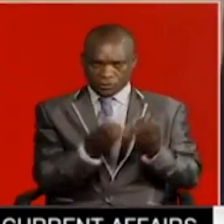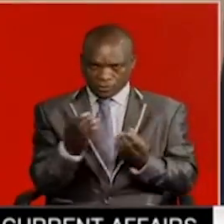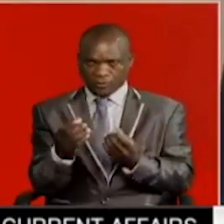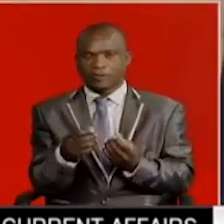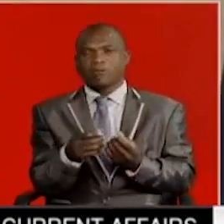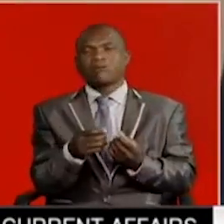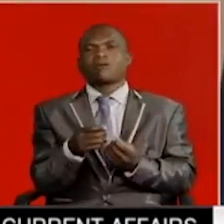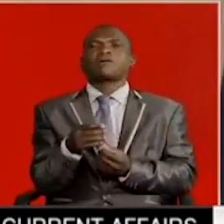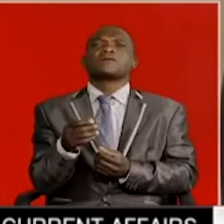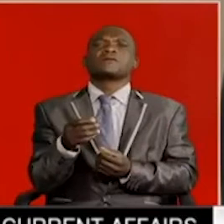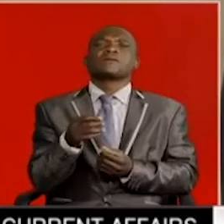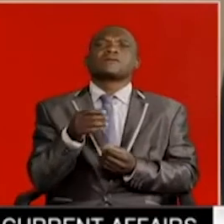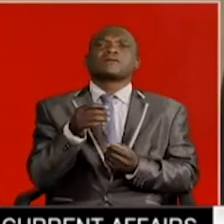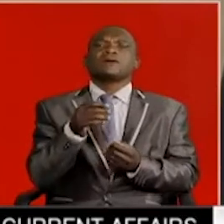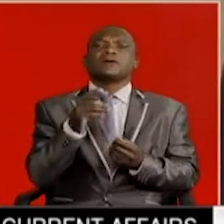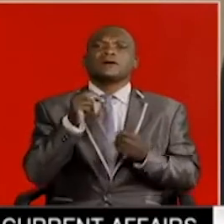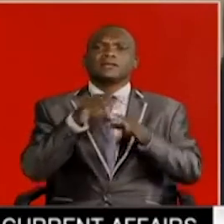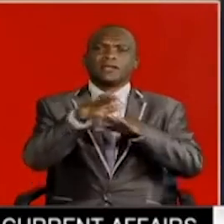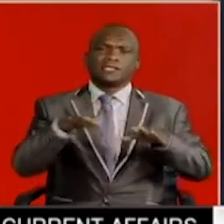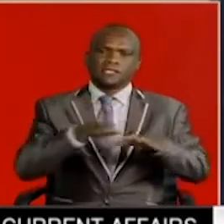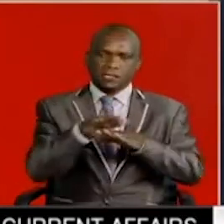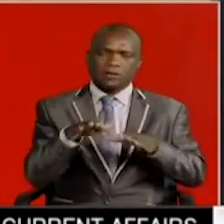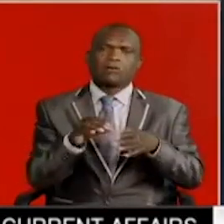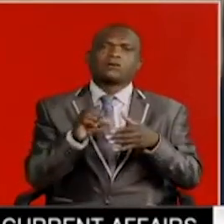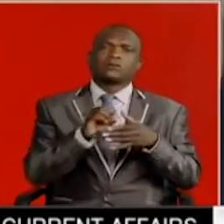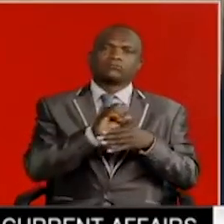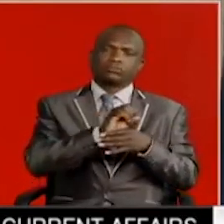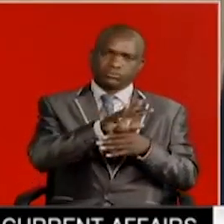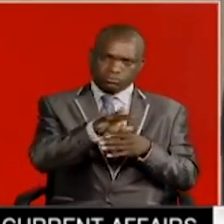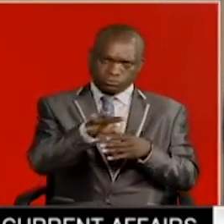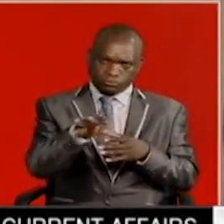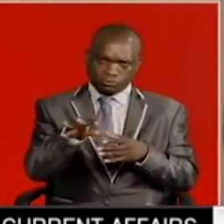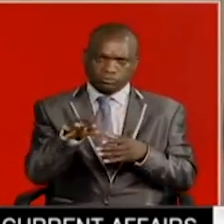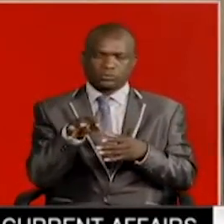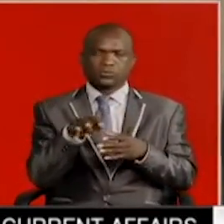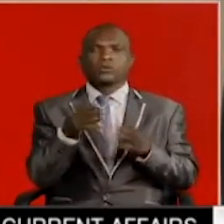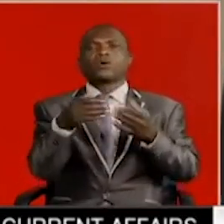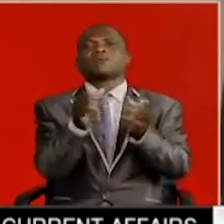National Pharmacovigilance and Clinical Trials Committee,